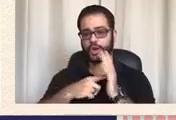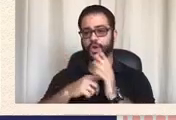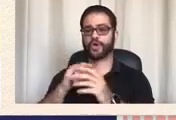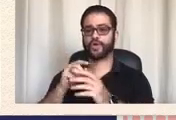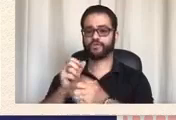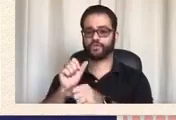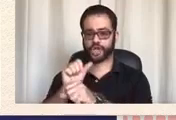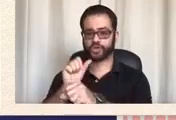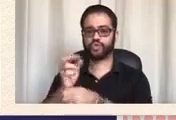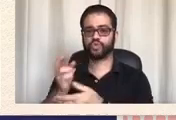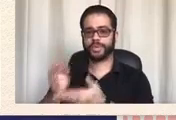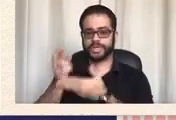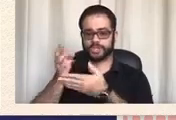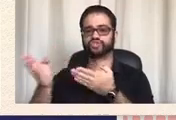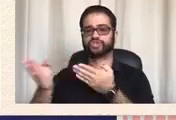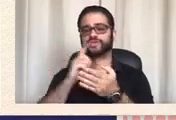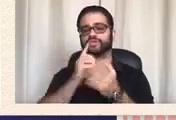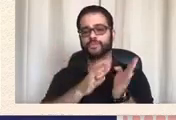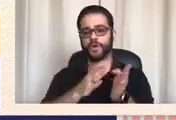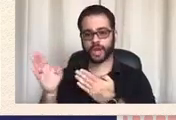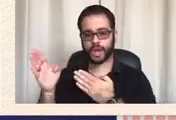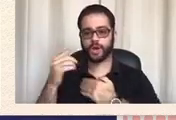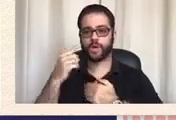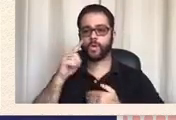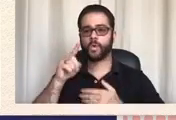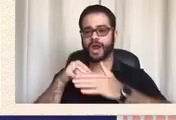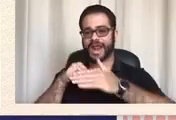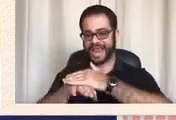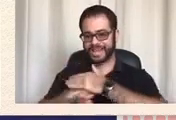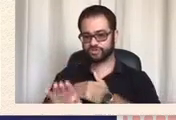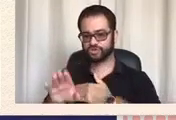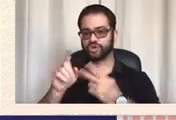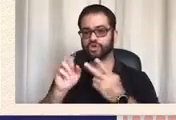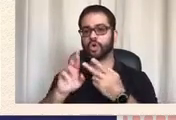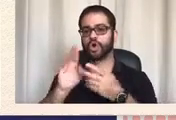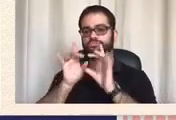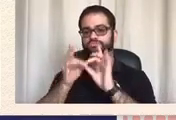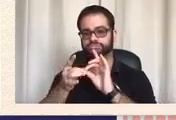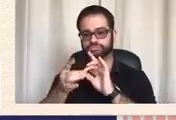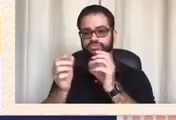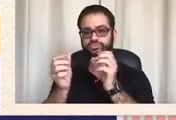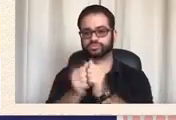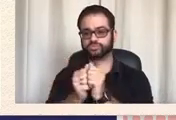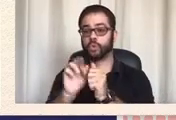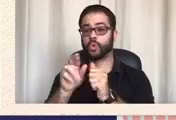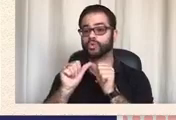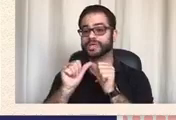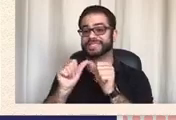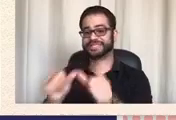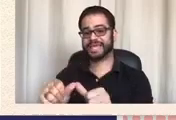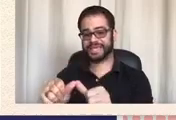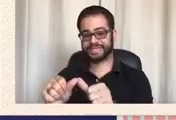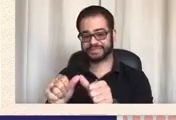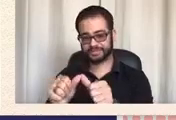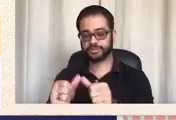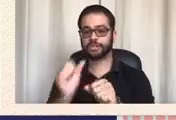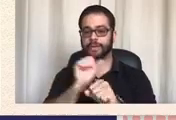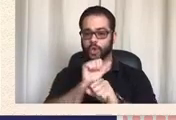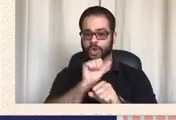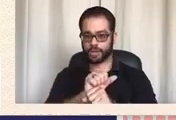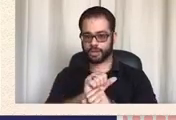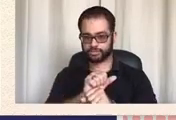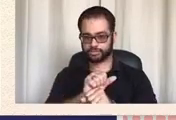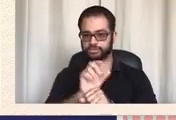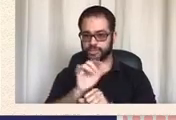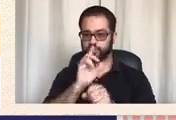to prepare for, enter, and engage in or retain gainful employment. And that's important because they don't